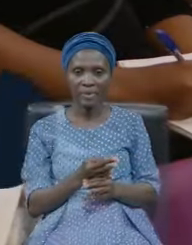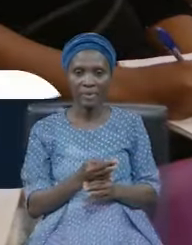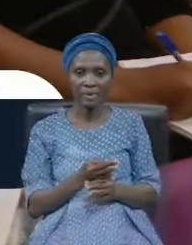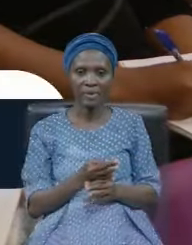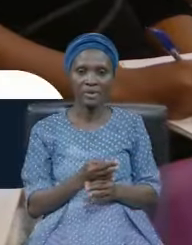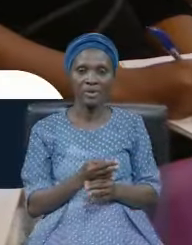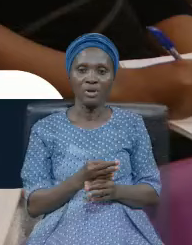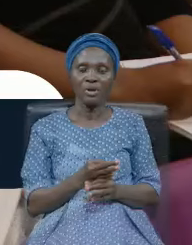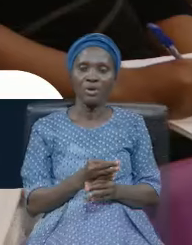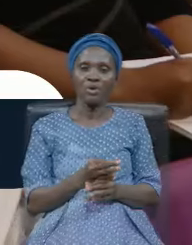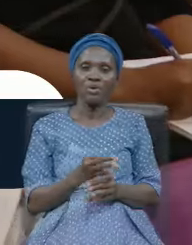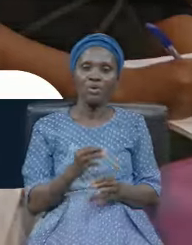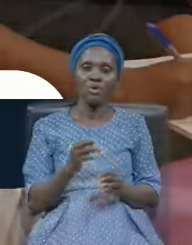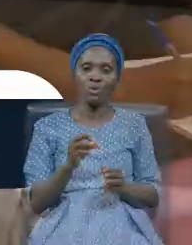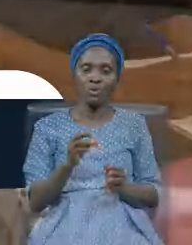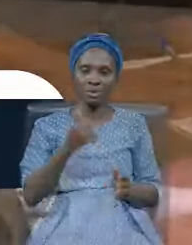Willfulness,